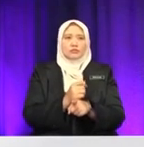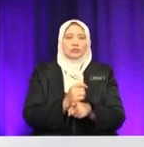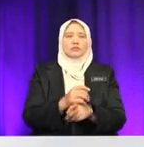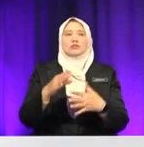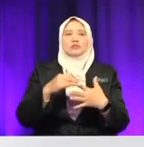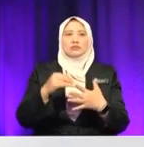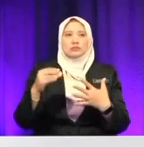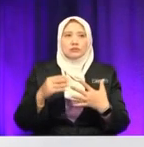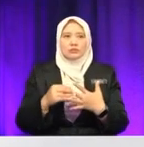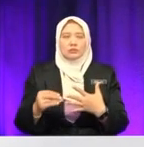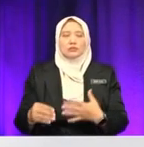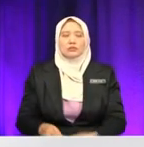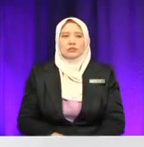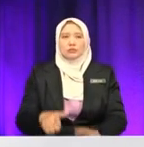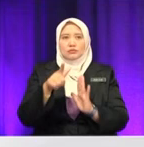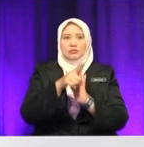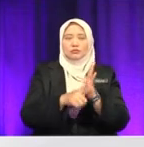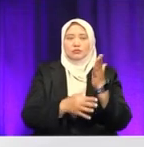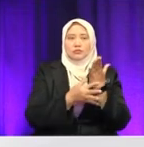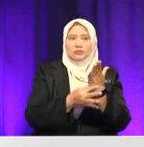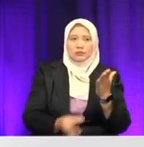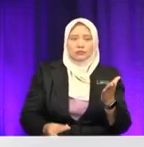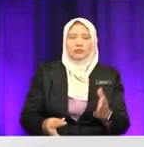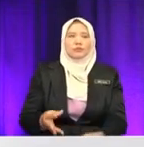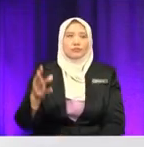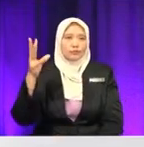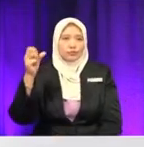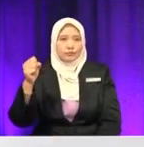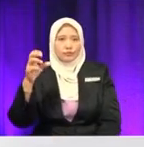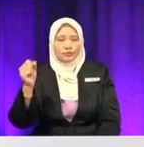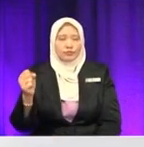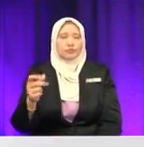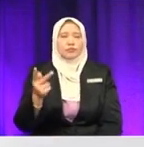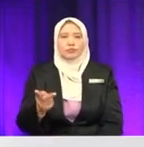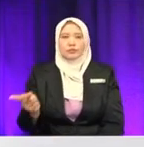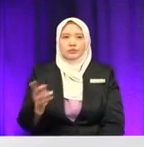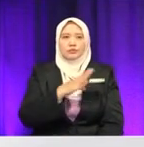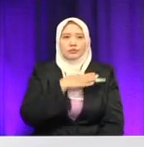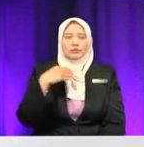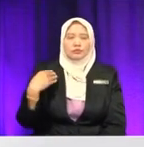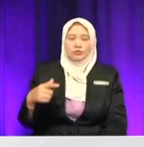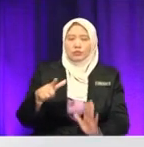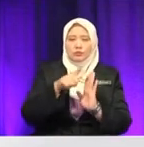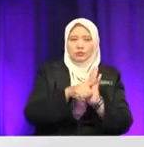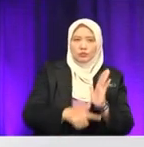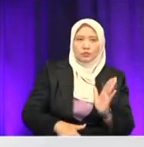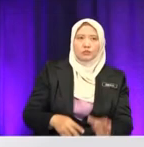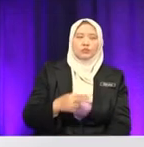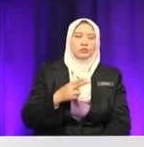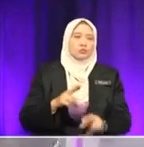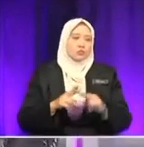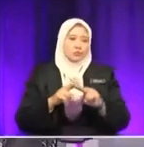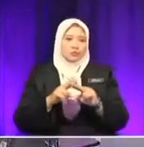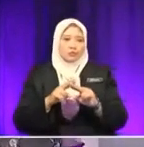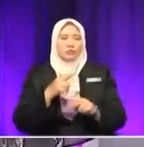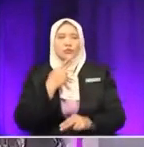and limit sugar added. Drinks. Okay, that's good. Mm-hmm. All right, so that was your third sentence.